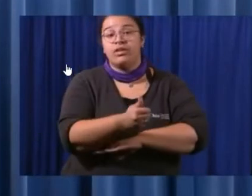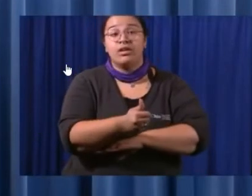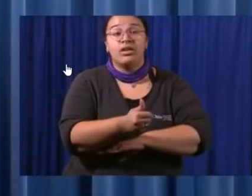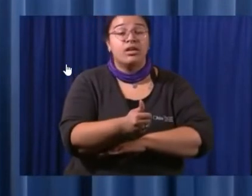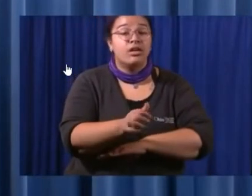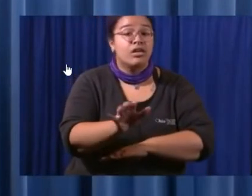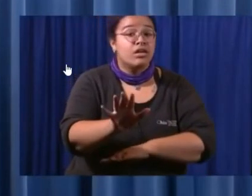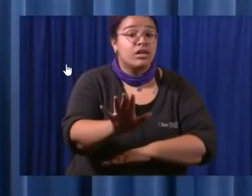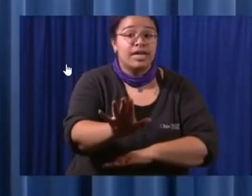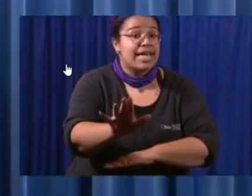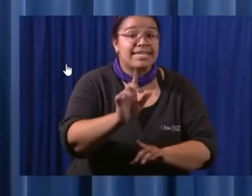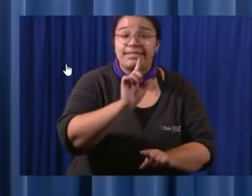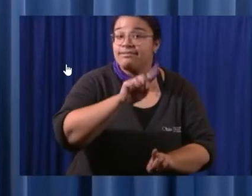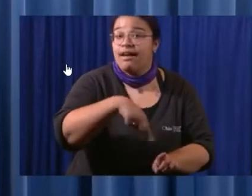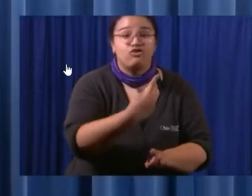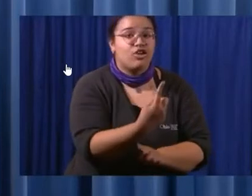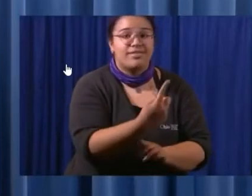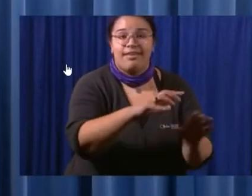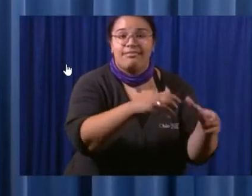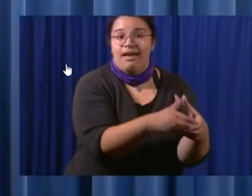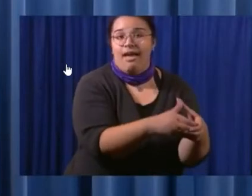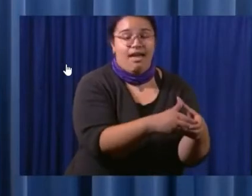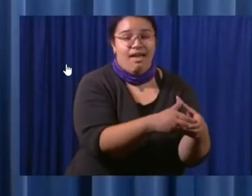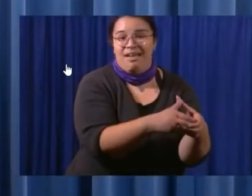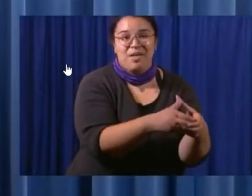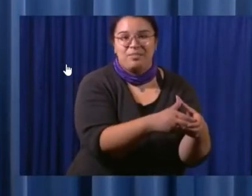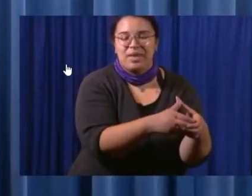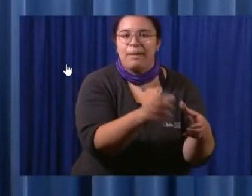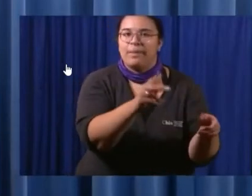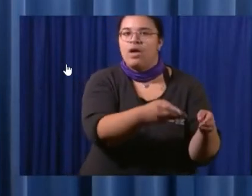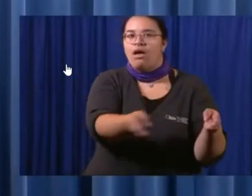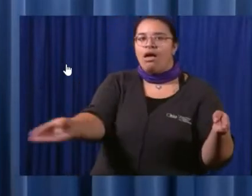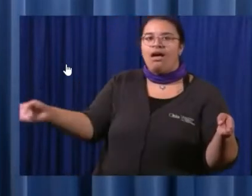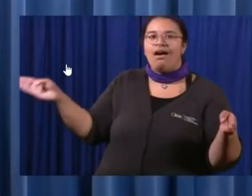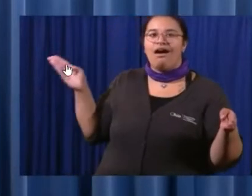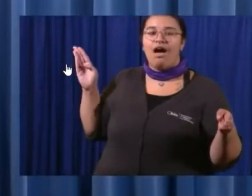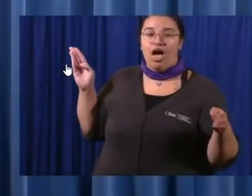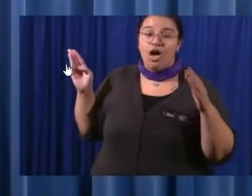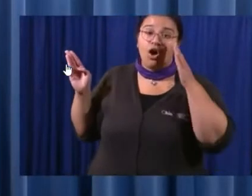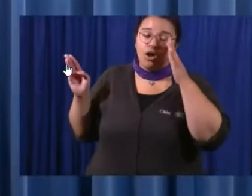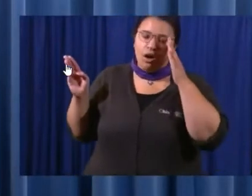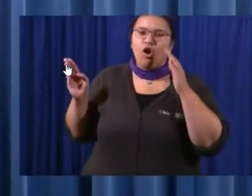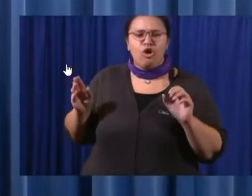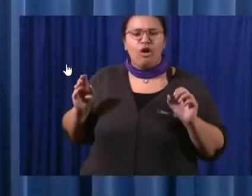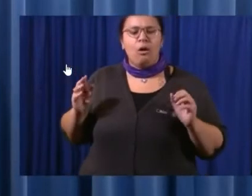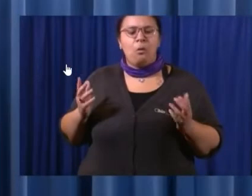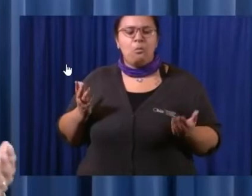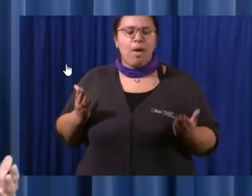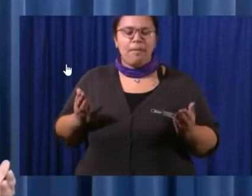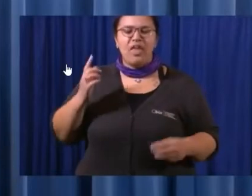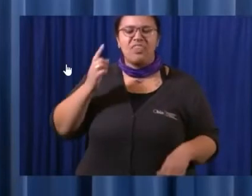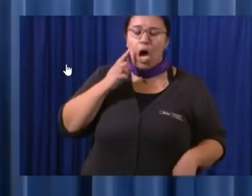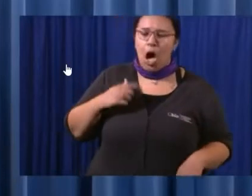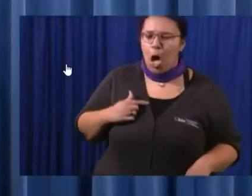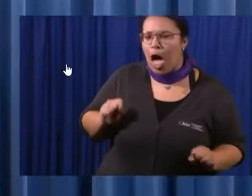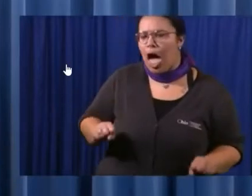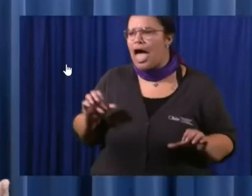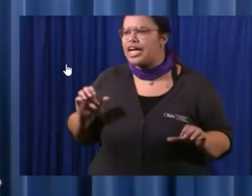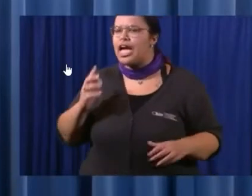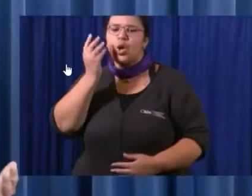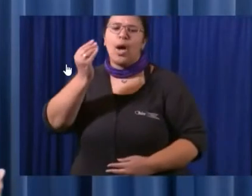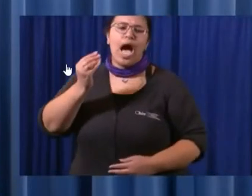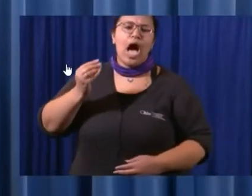they want to do that are natural to do when they could have done the same thing and be a little more careful. You can, you